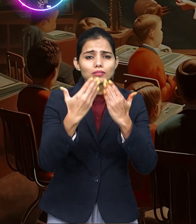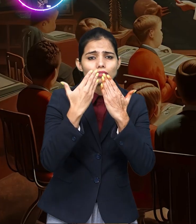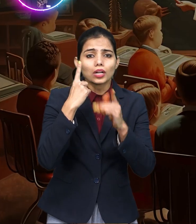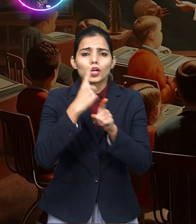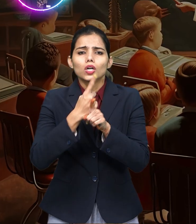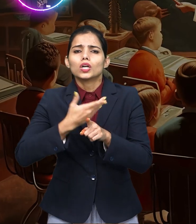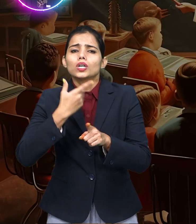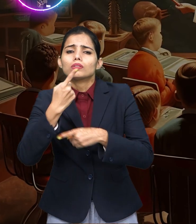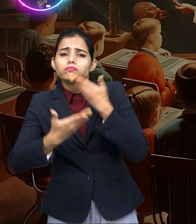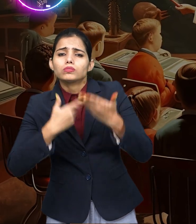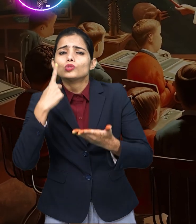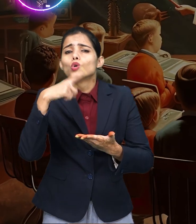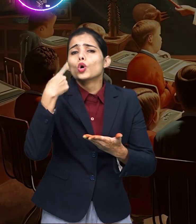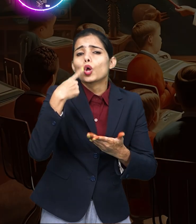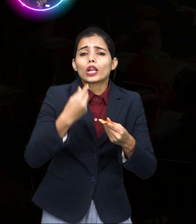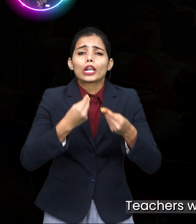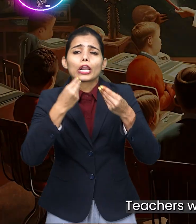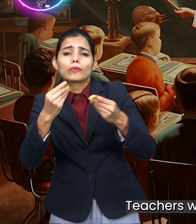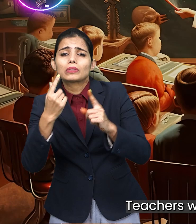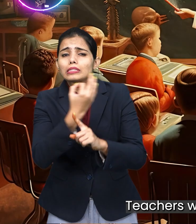Special educators.